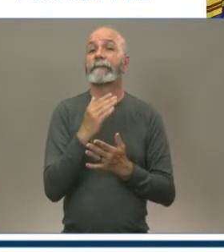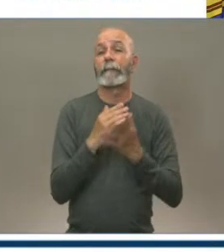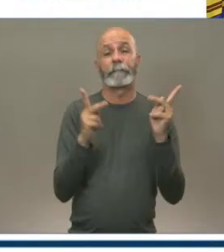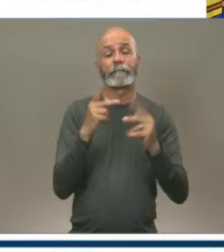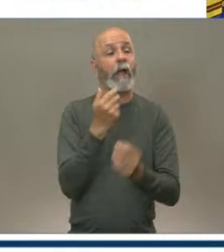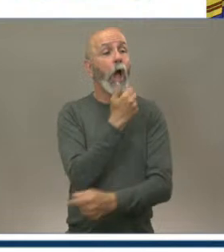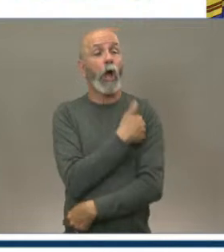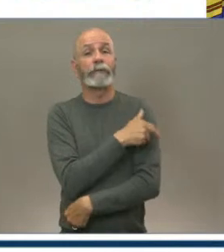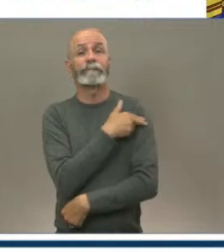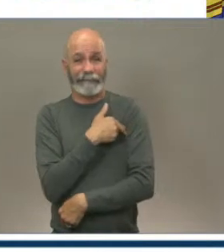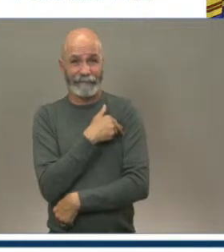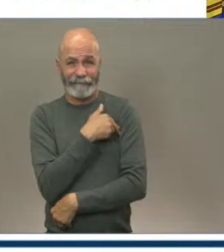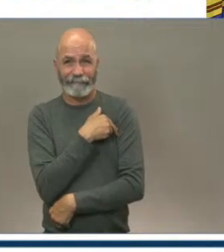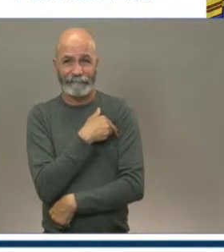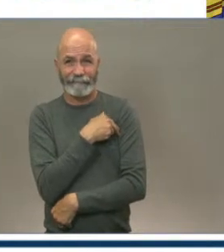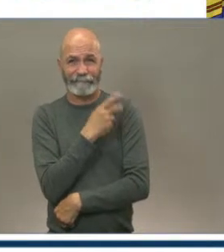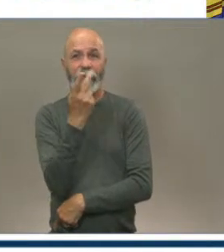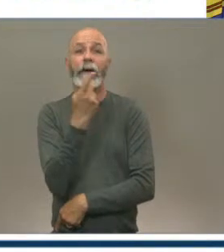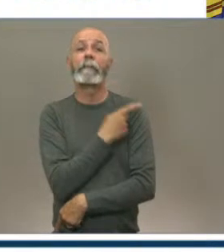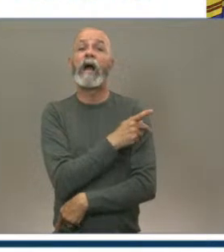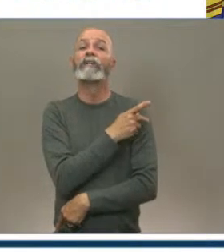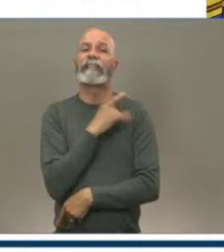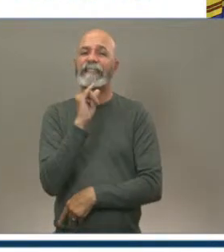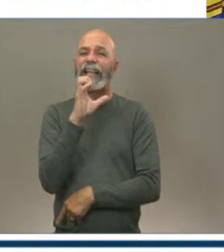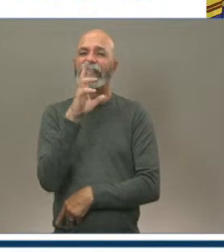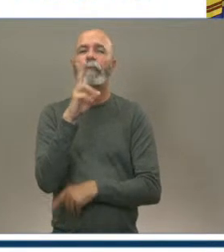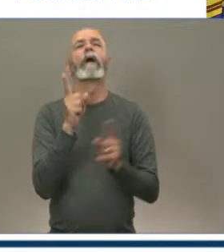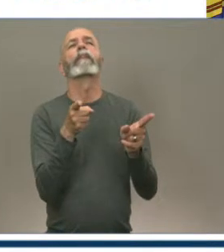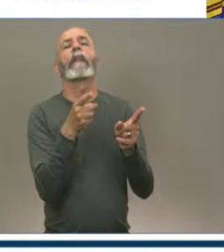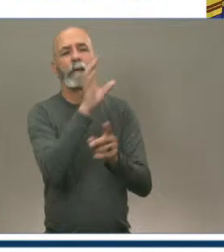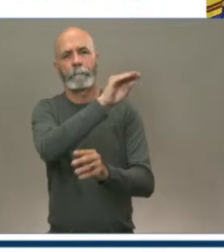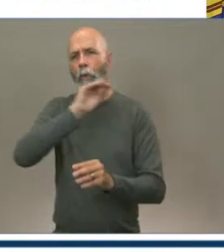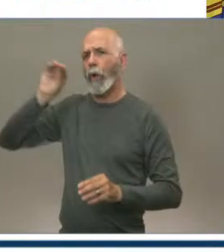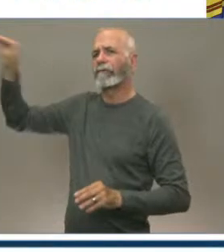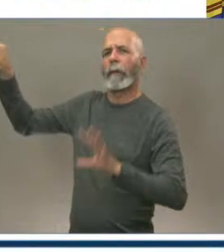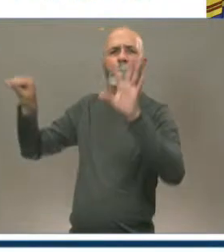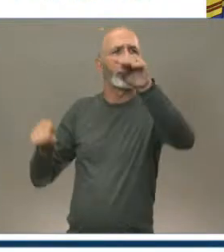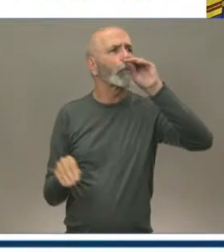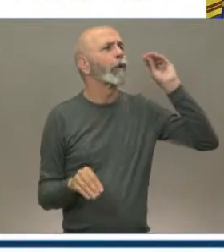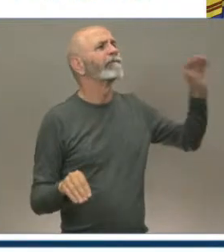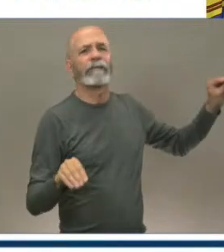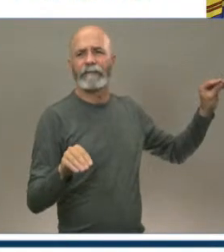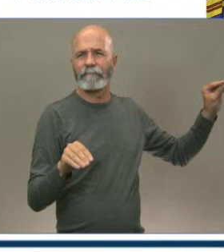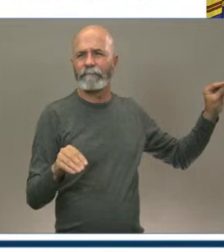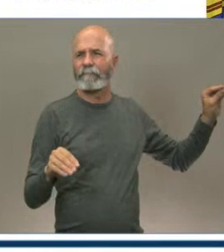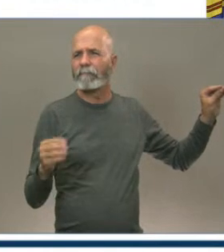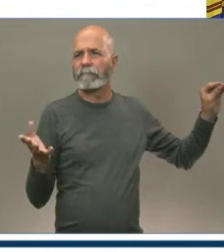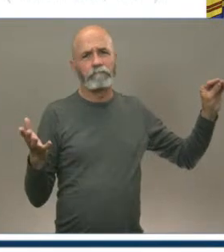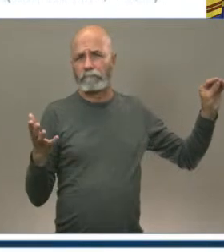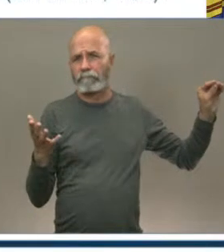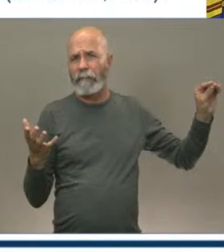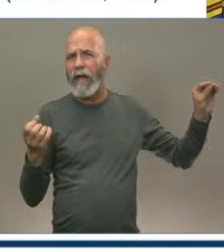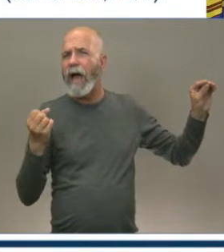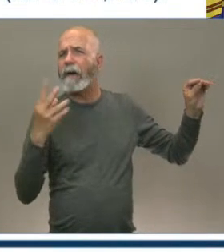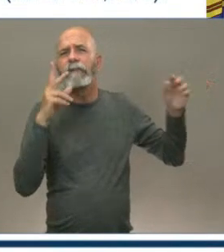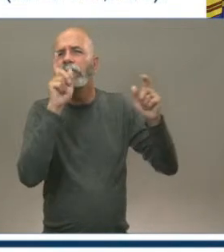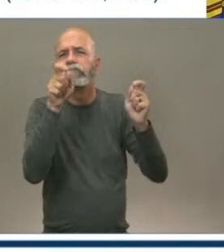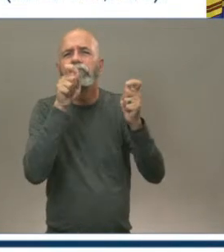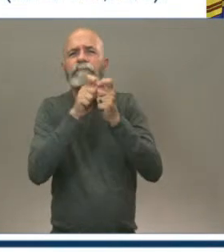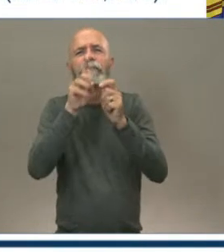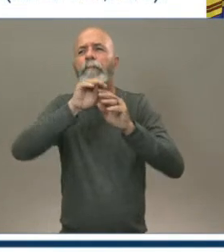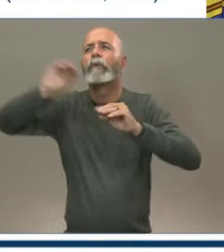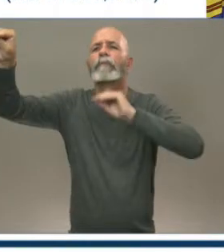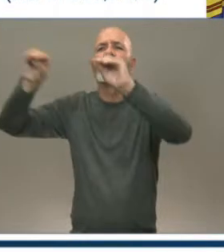patients were transported from Halifax to other hospitals. Could you be a bit more precise? How many patients and to